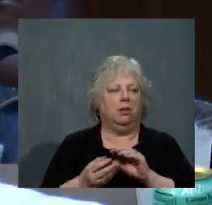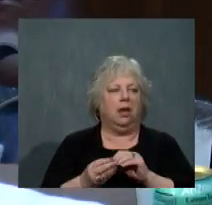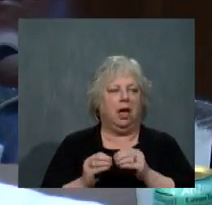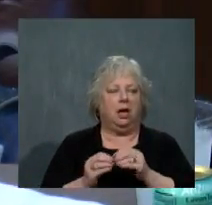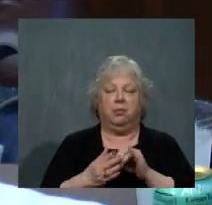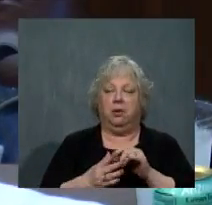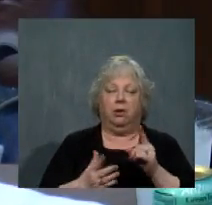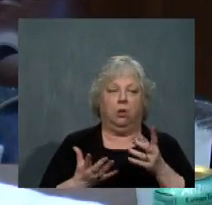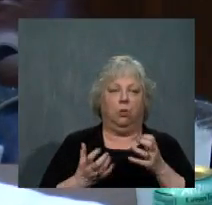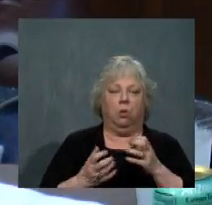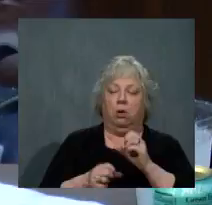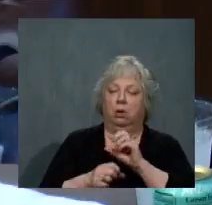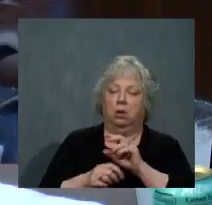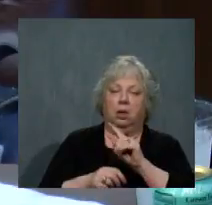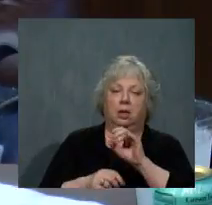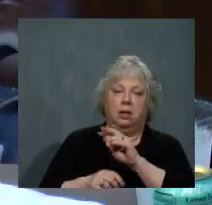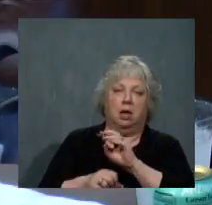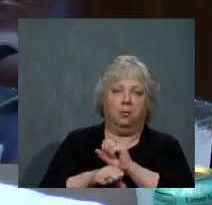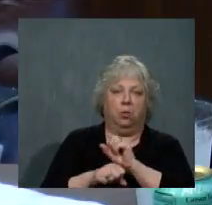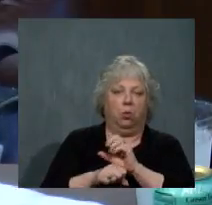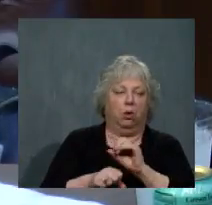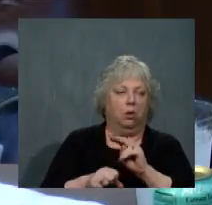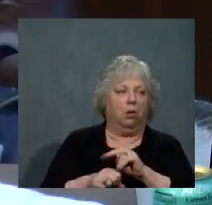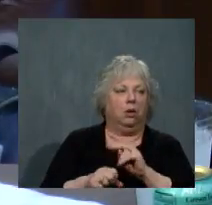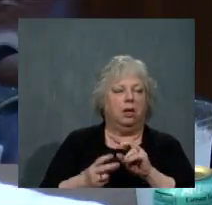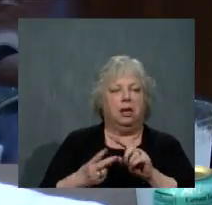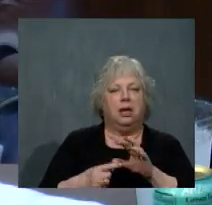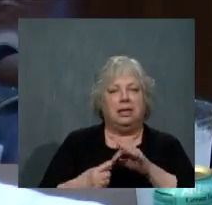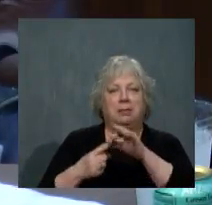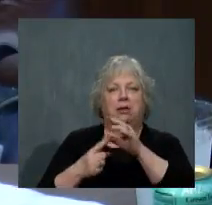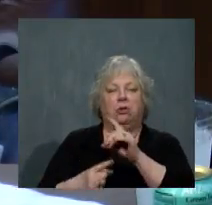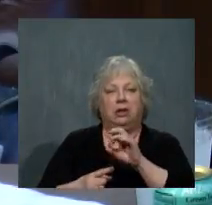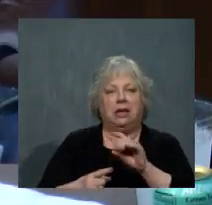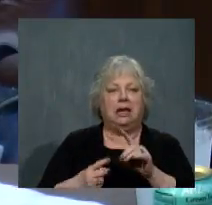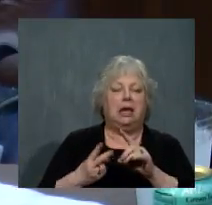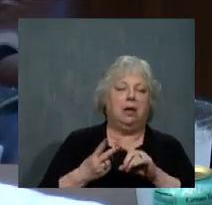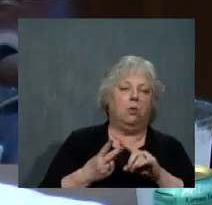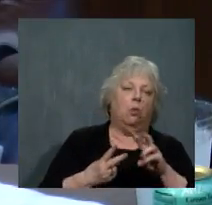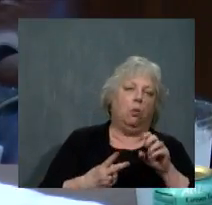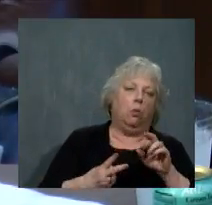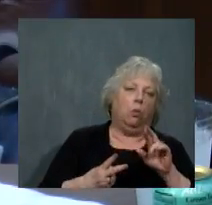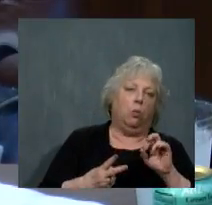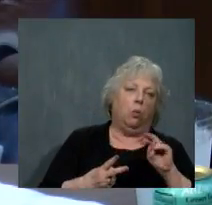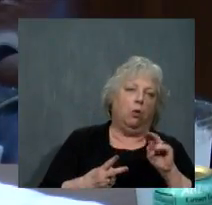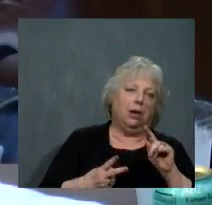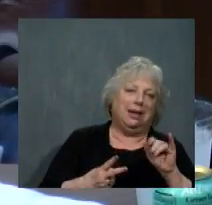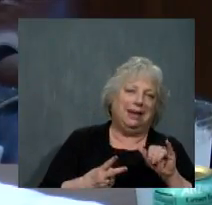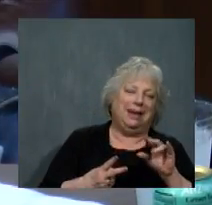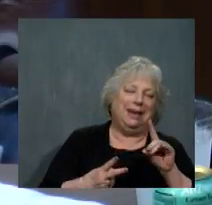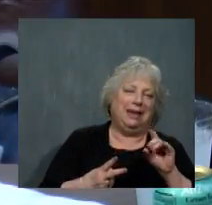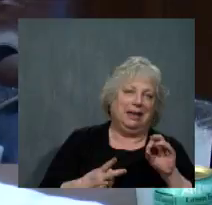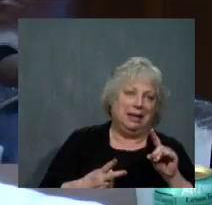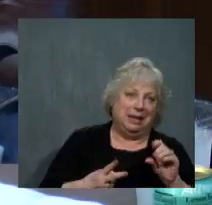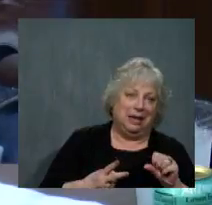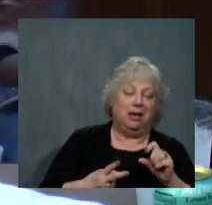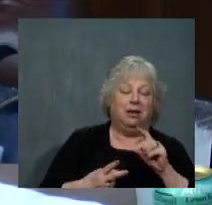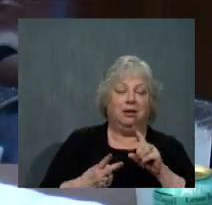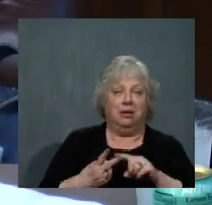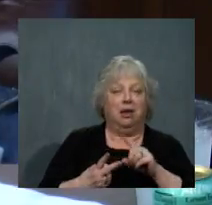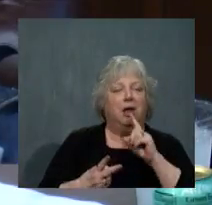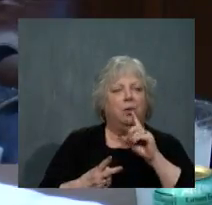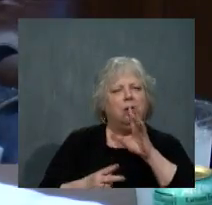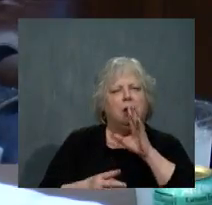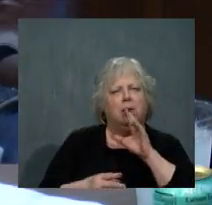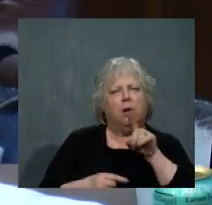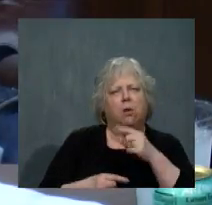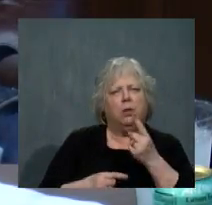Tom working on, specialty deeds or warranty deeds. Are we talking about land bank properties only specifically, or does this include Yeah. other